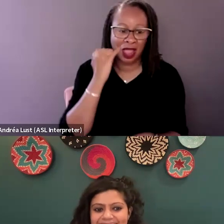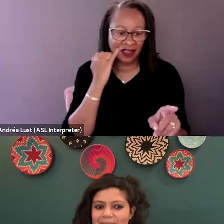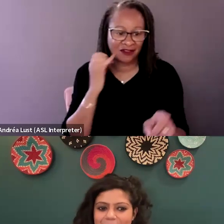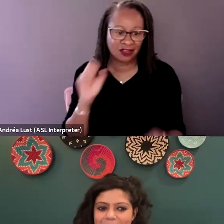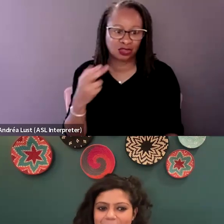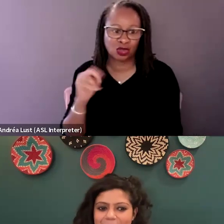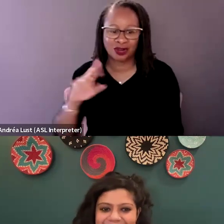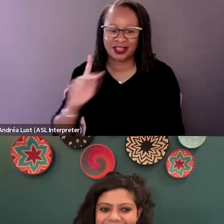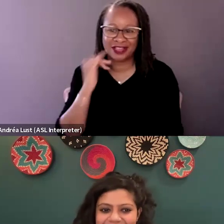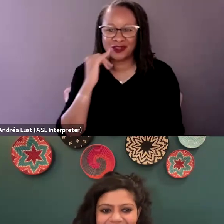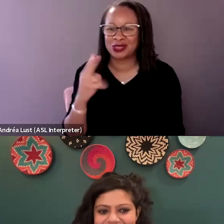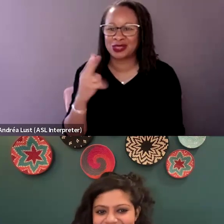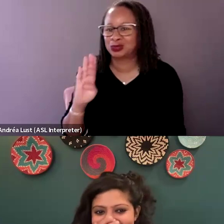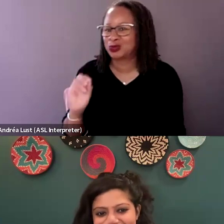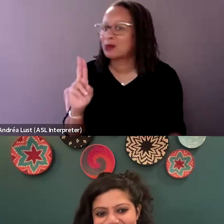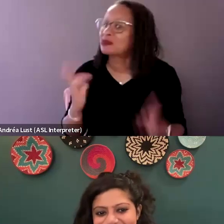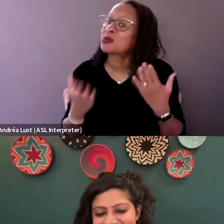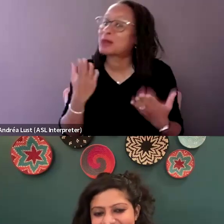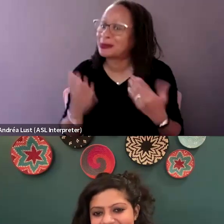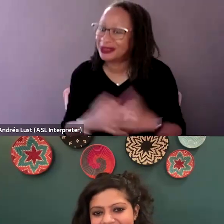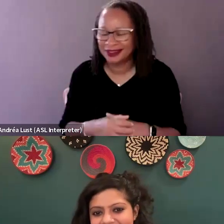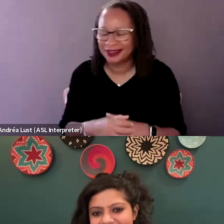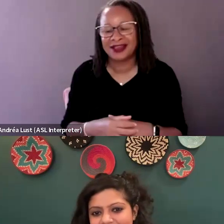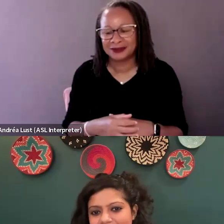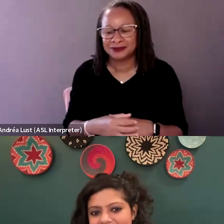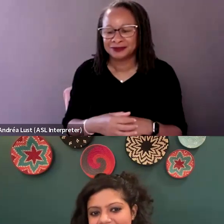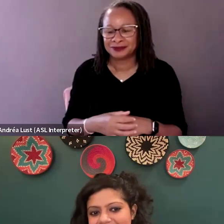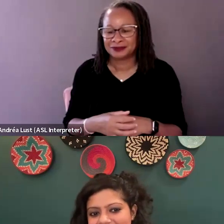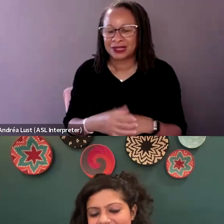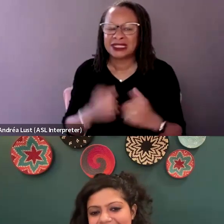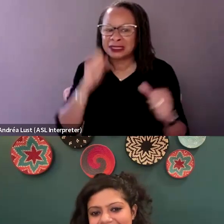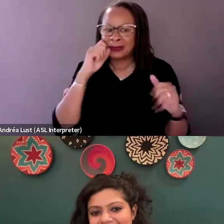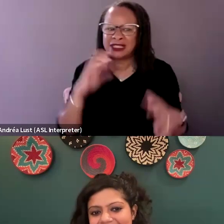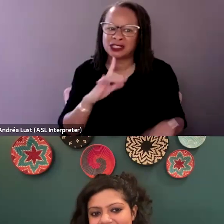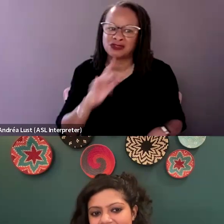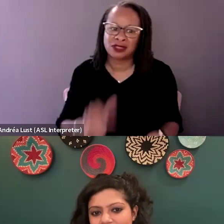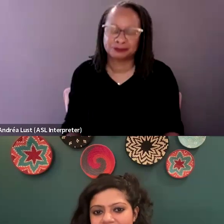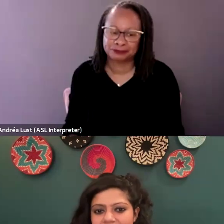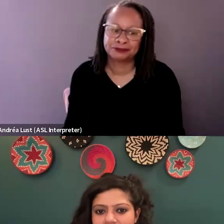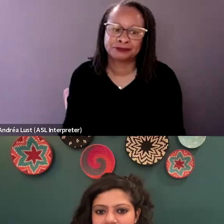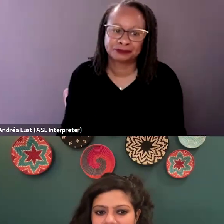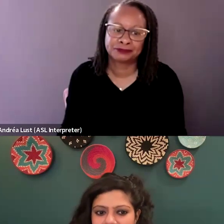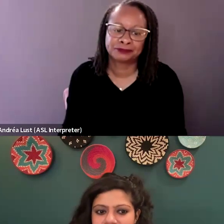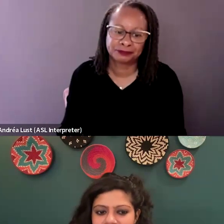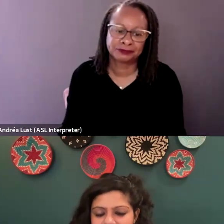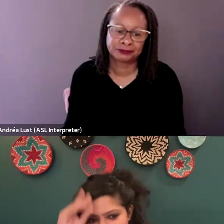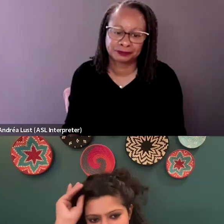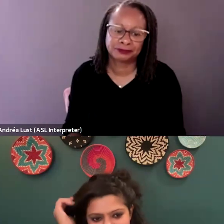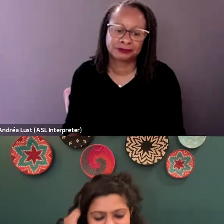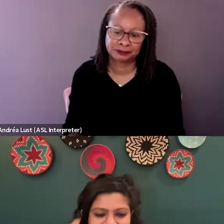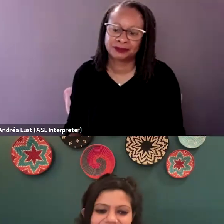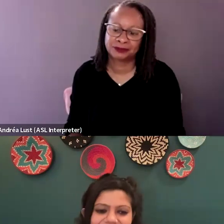and because there's no point doing it afterwards and feeling bad. But yeah, but I think